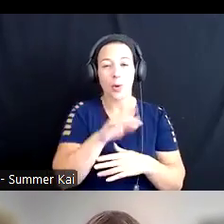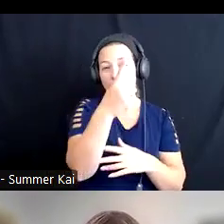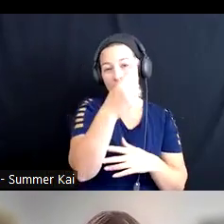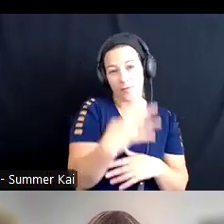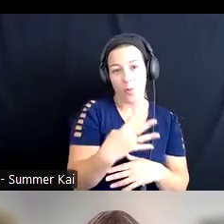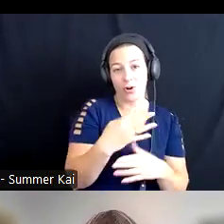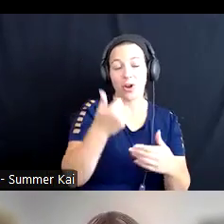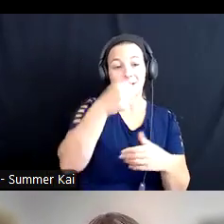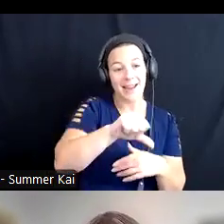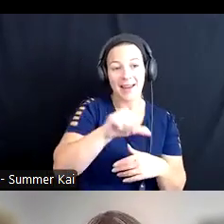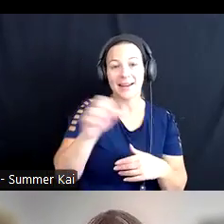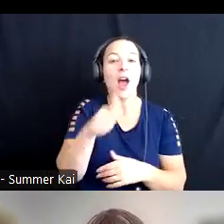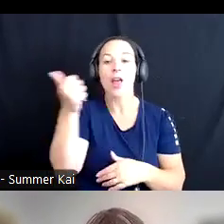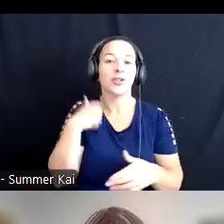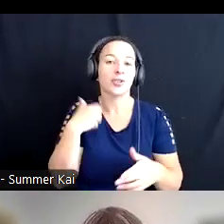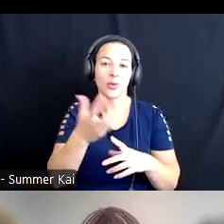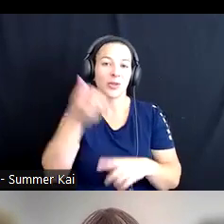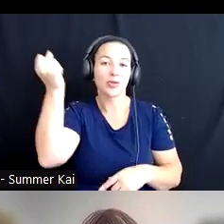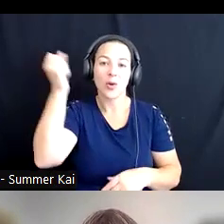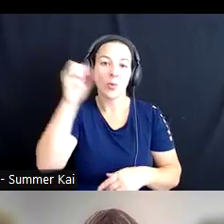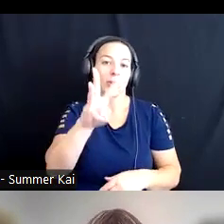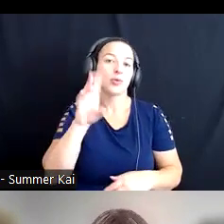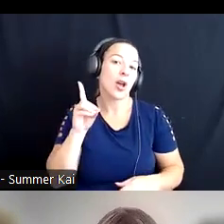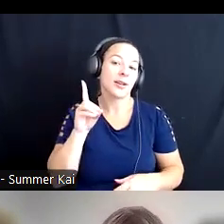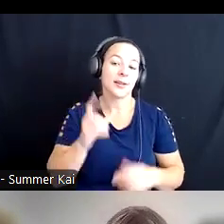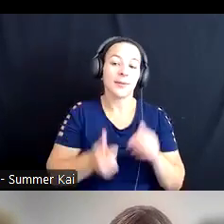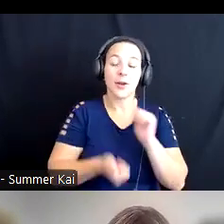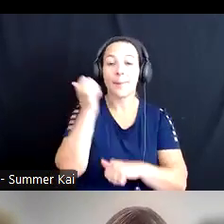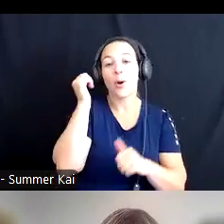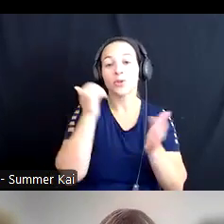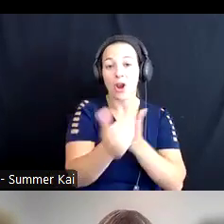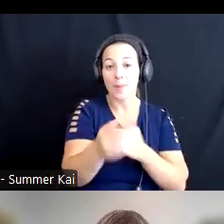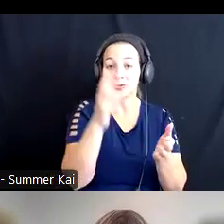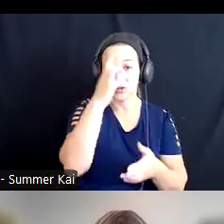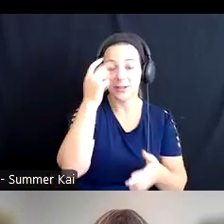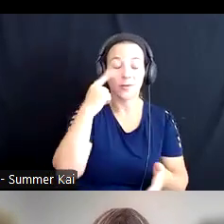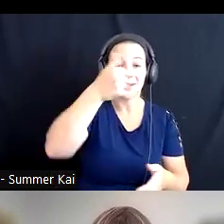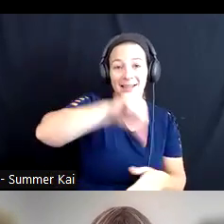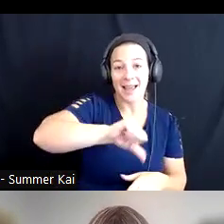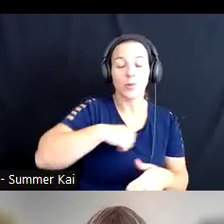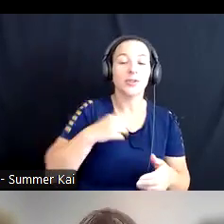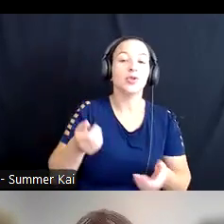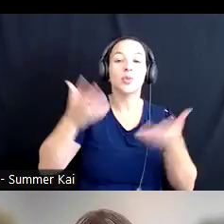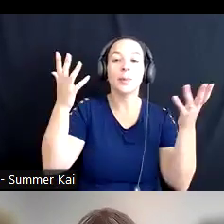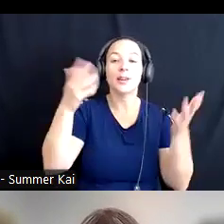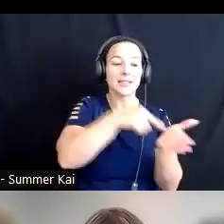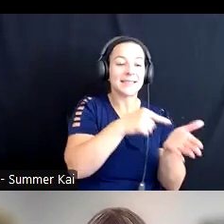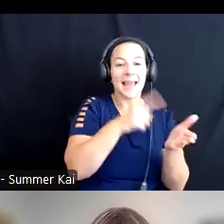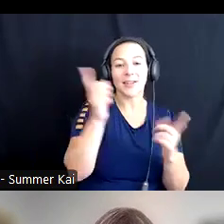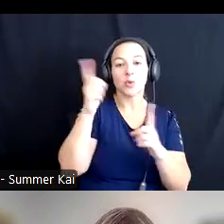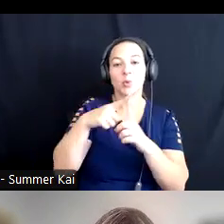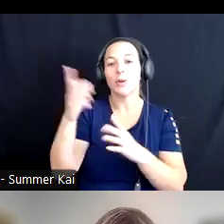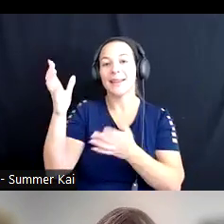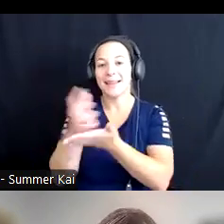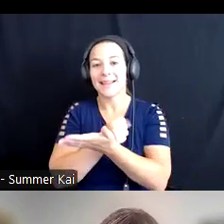rest are withdrawn. And among the denials, the most common reason was too high debt to income ratio, followed by poor credit, incomplete application,